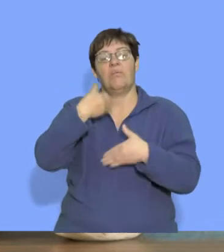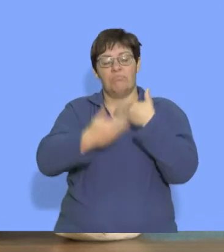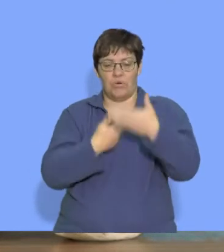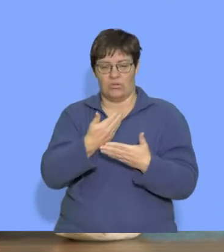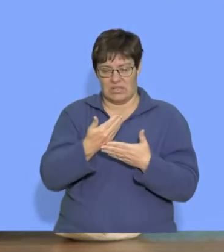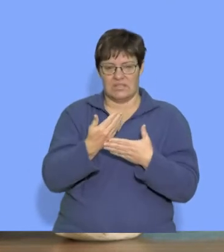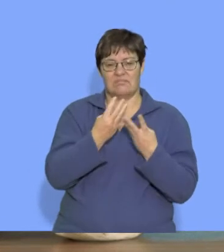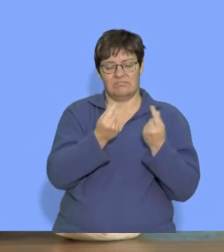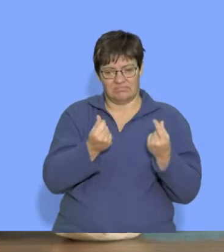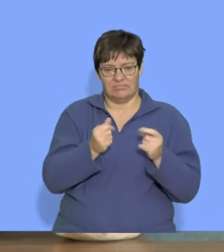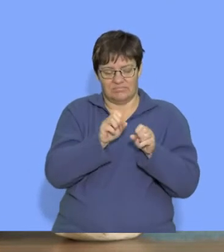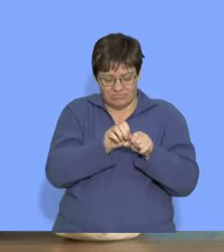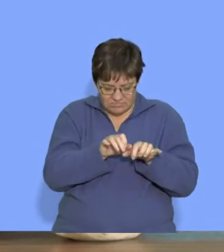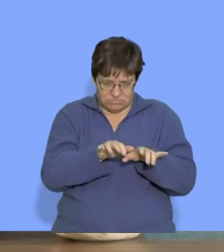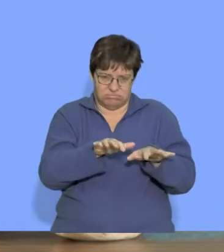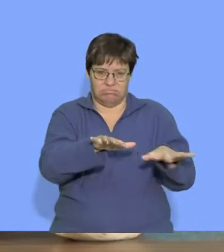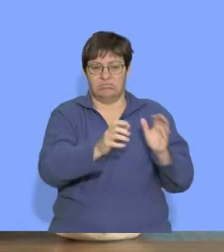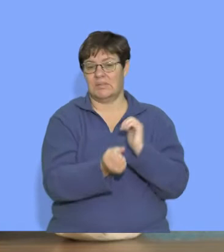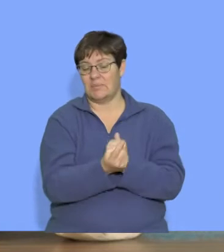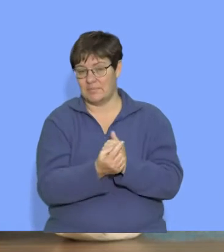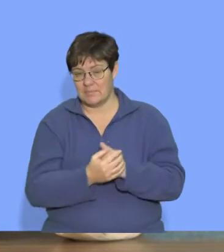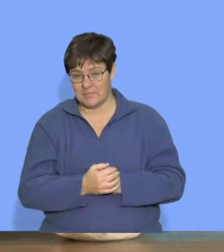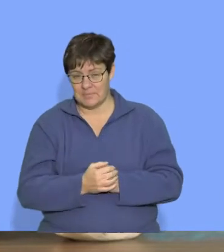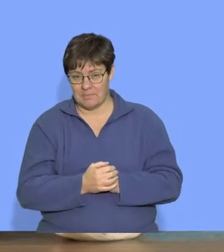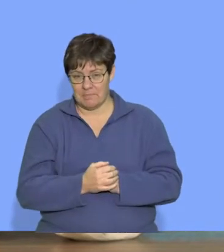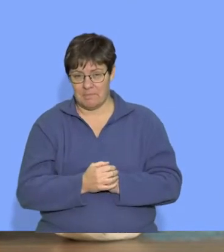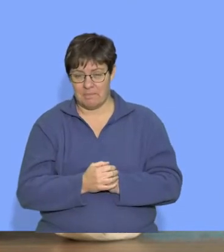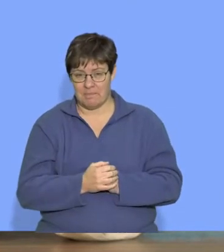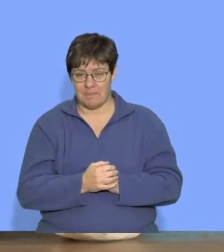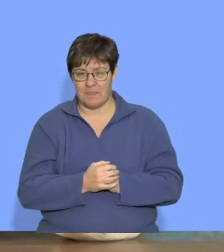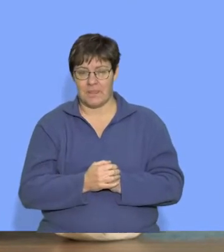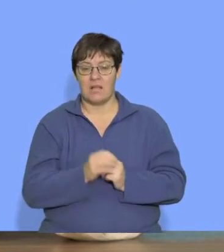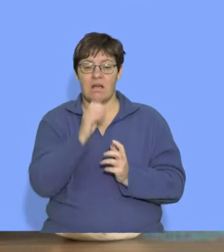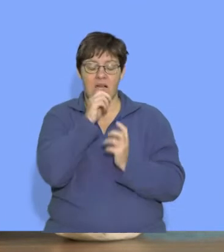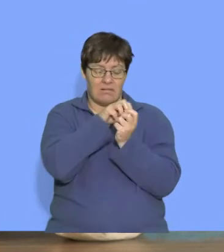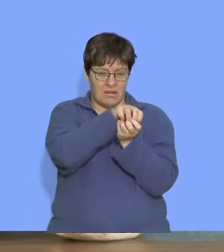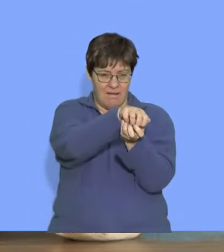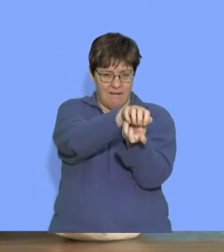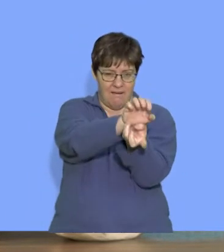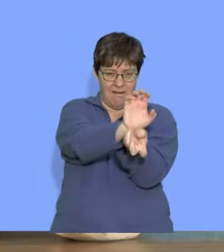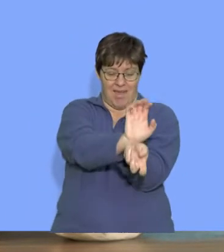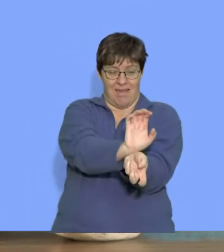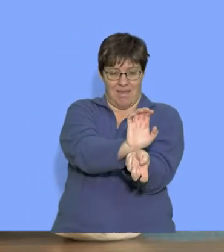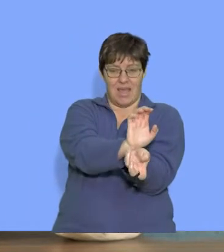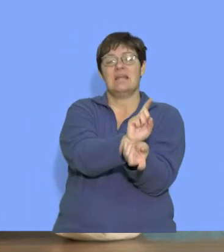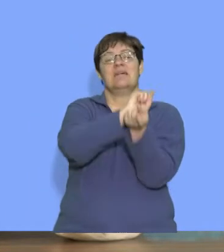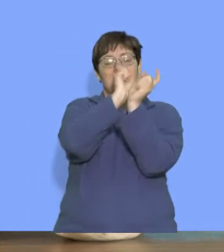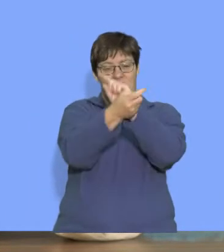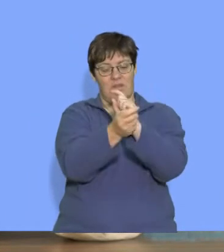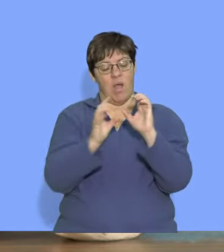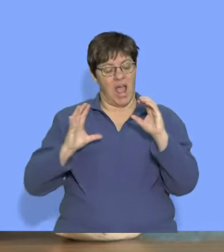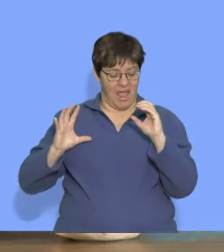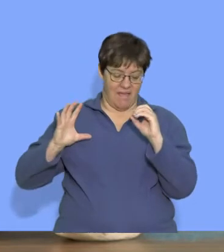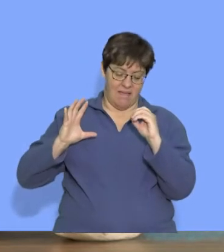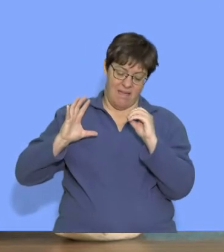the process of digestion, assimilation, and egestion occur. So we know that their jaw structure is slightly differently adapted